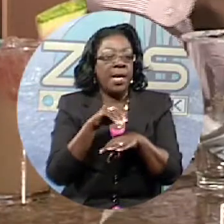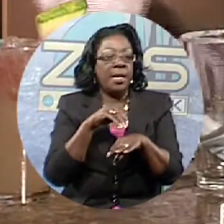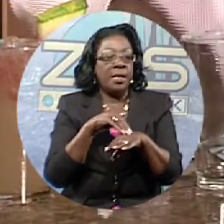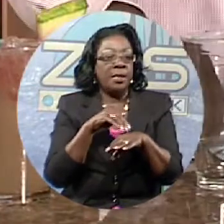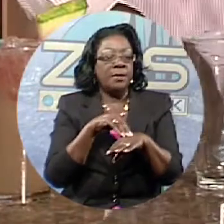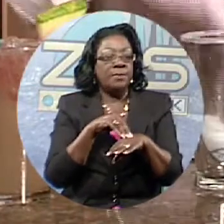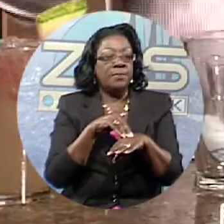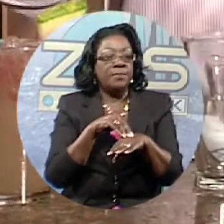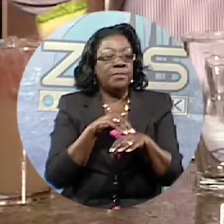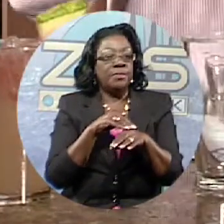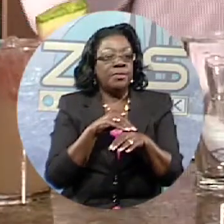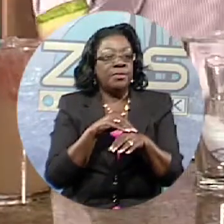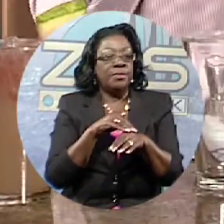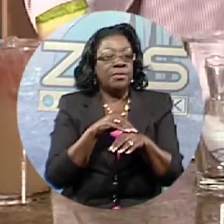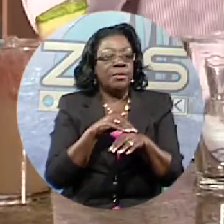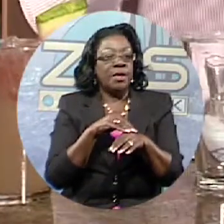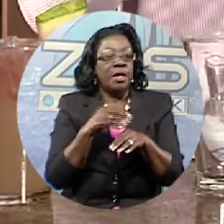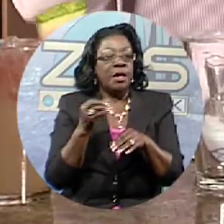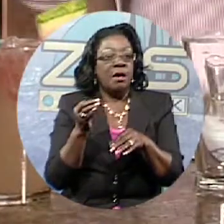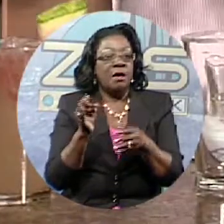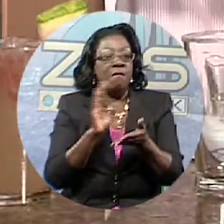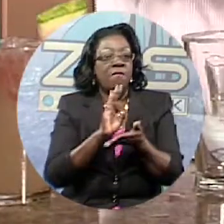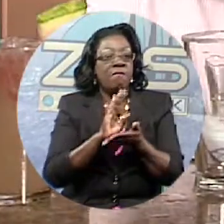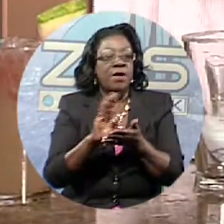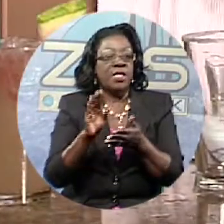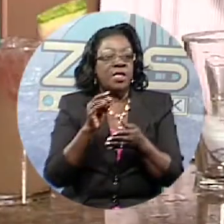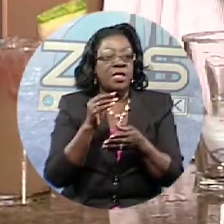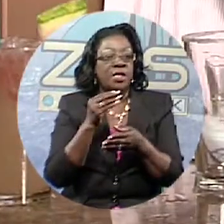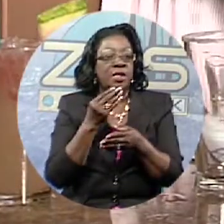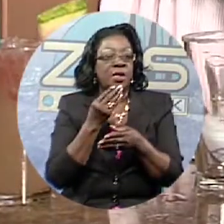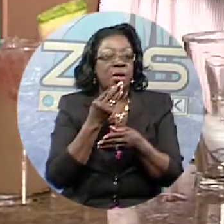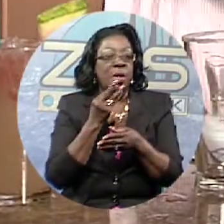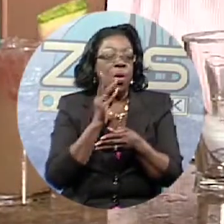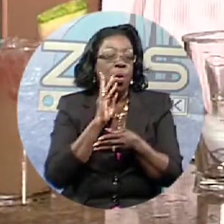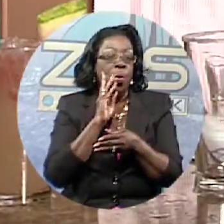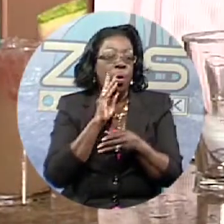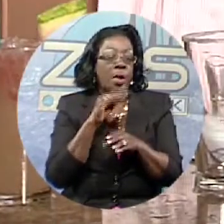these right here. Fresh. It's going to be fresh watermelon. Okay.